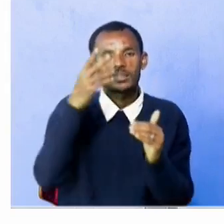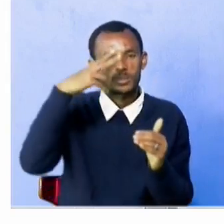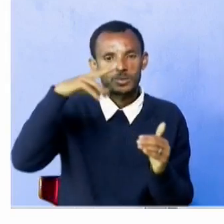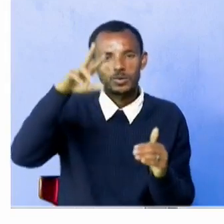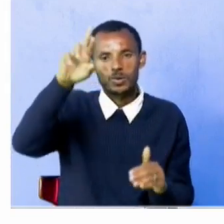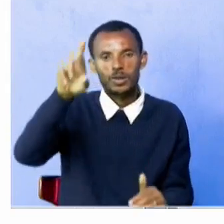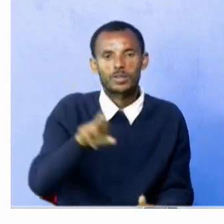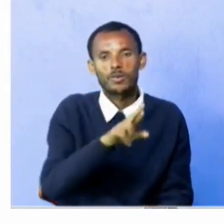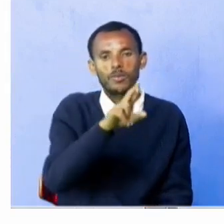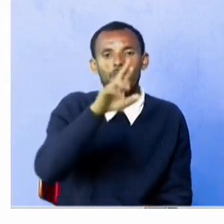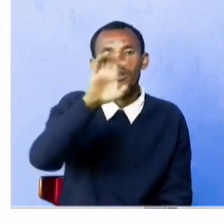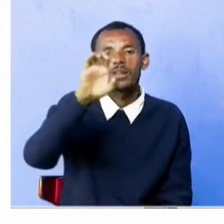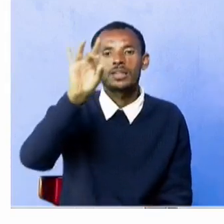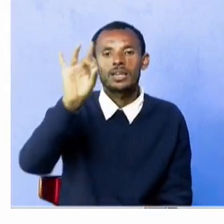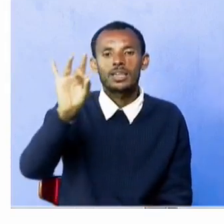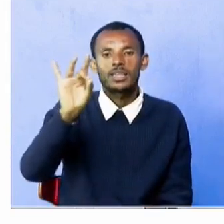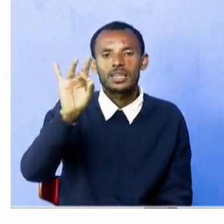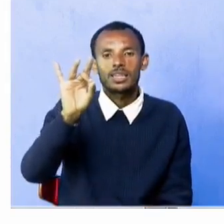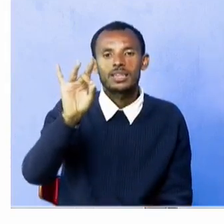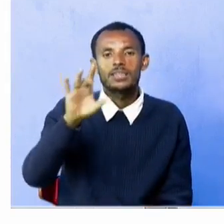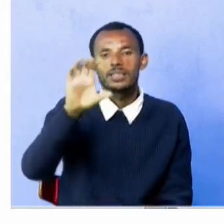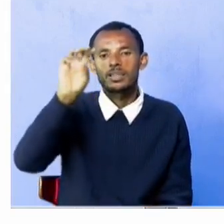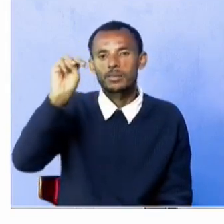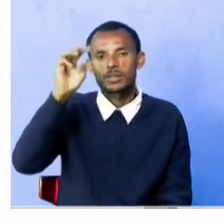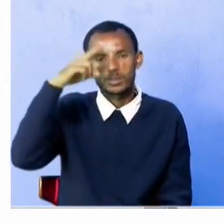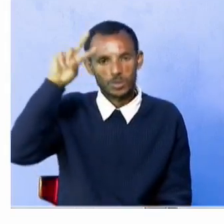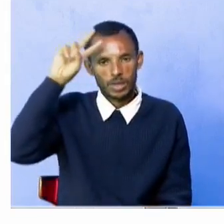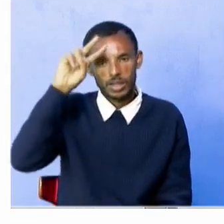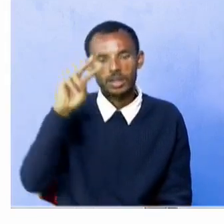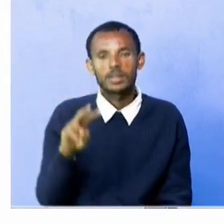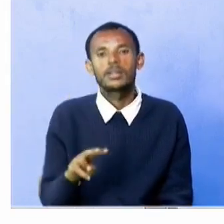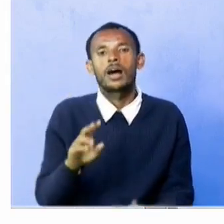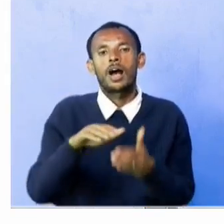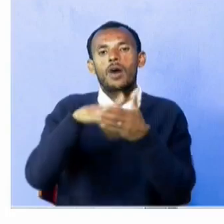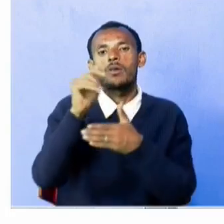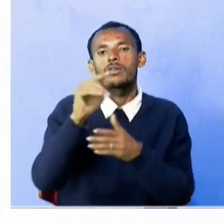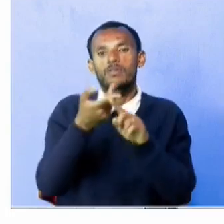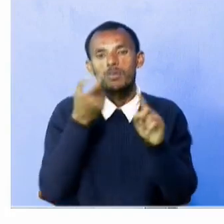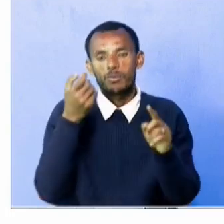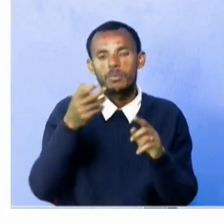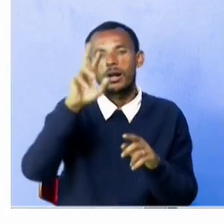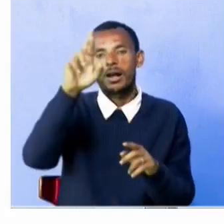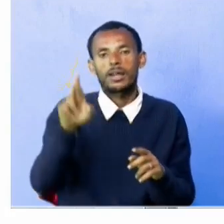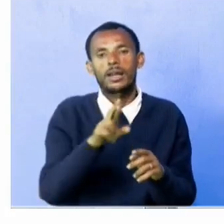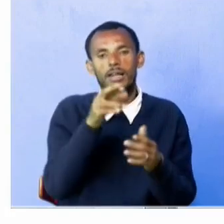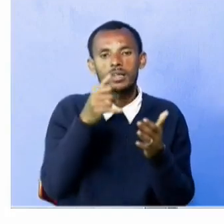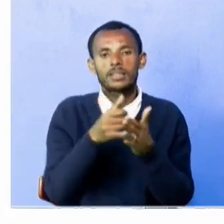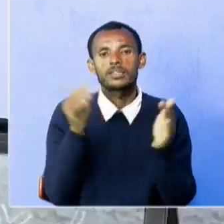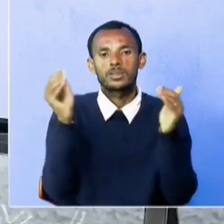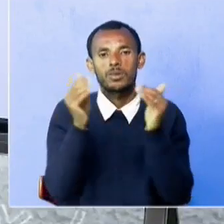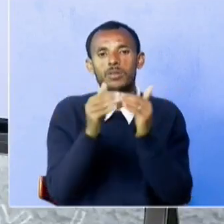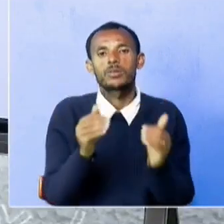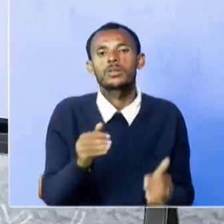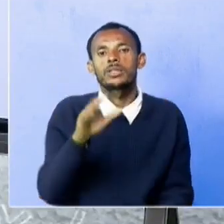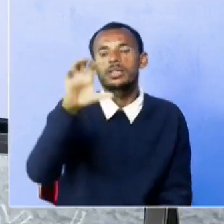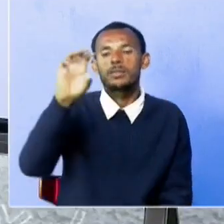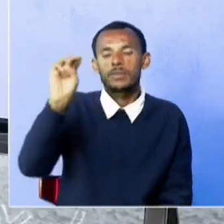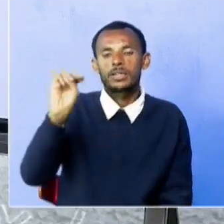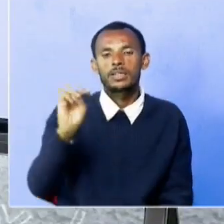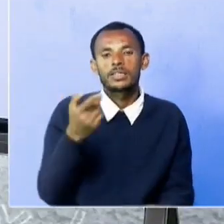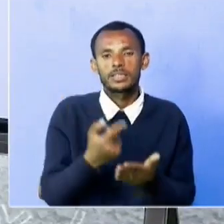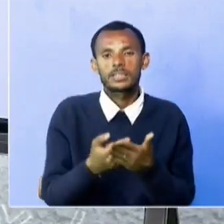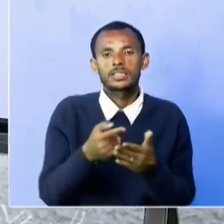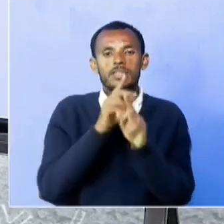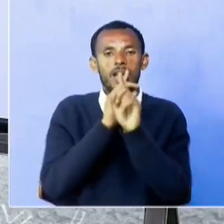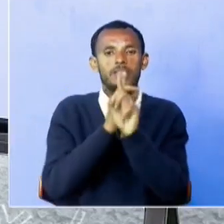of 48 centimeter square can be taken out from the radical, so it becomes centimeter. This is